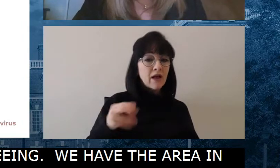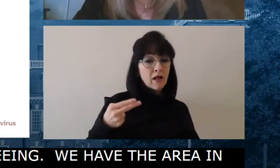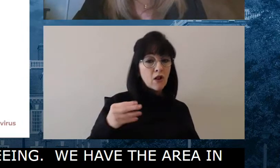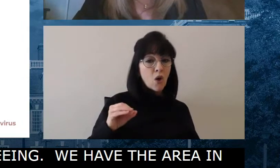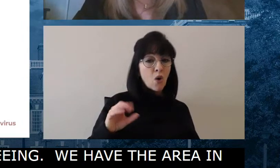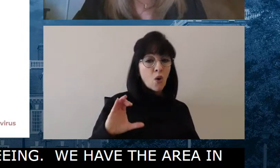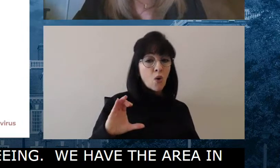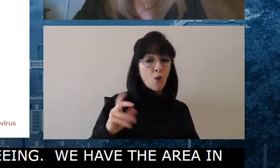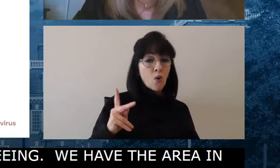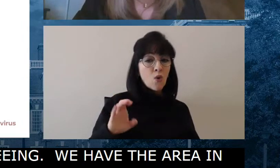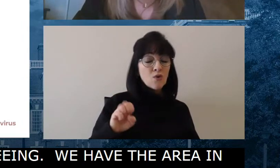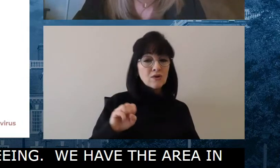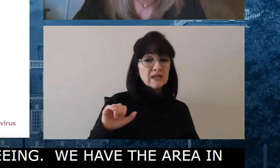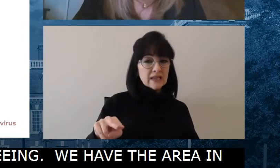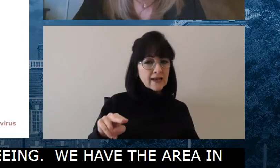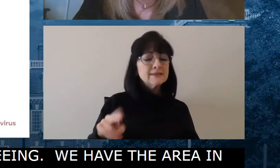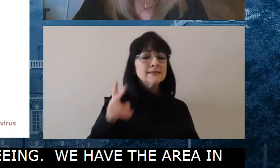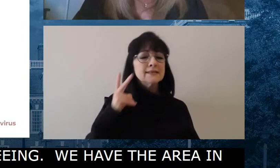in Delaware at this point.